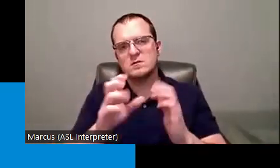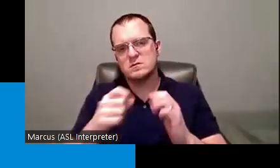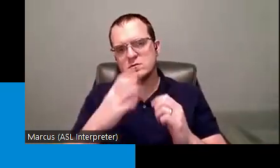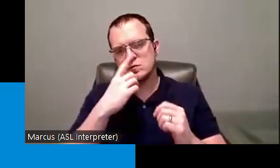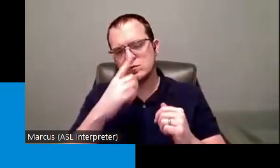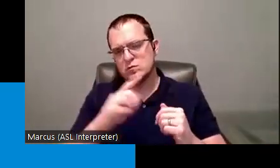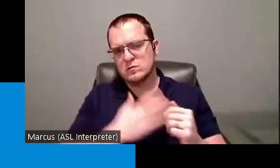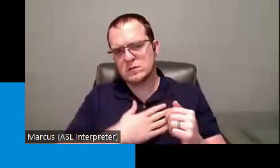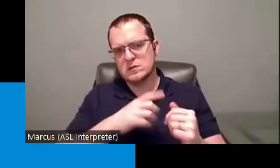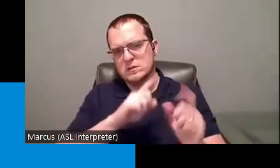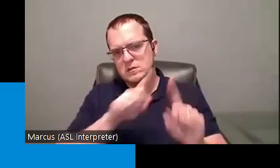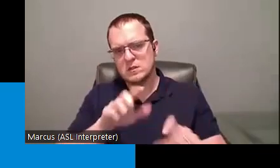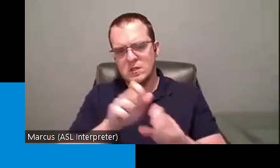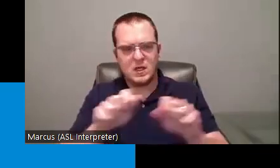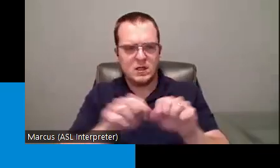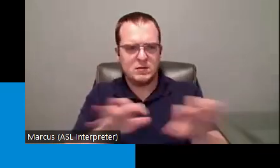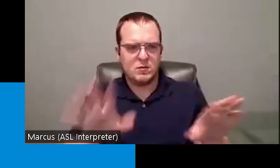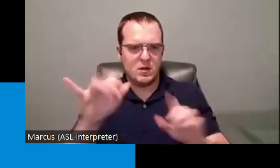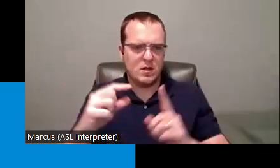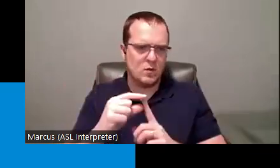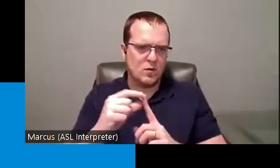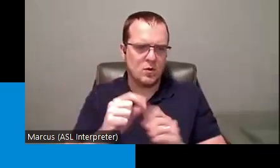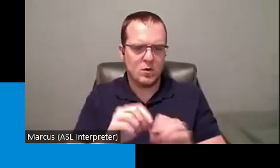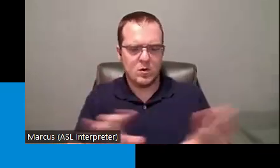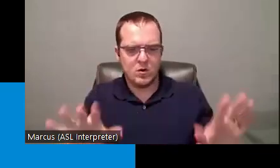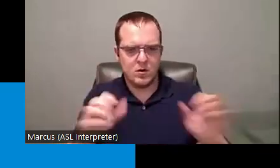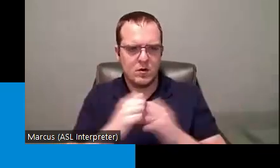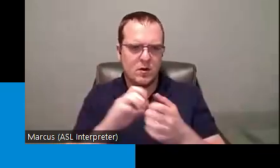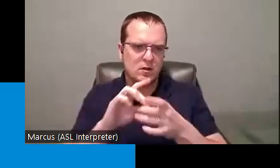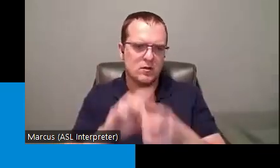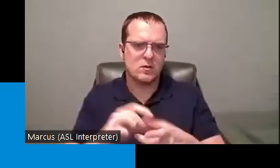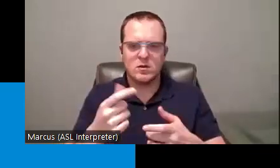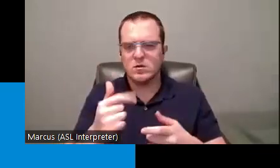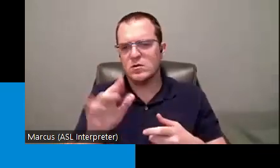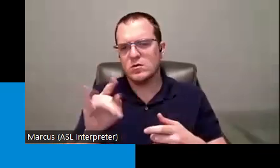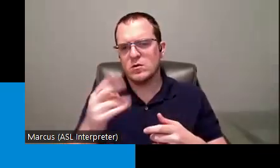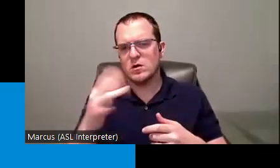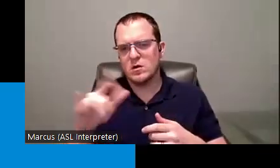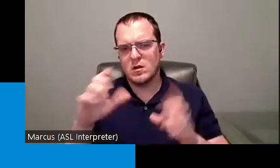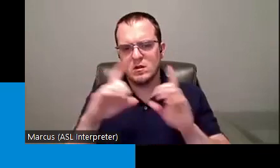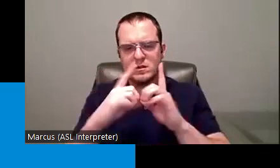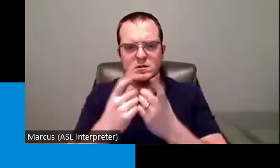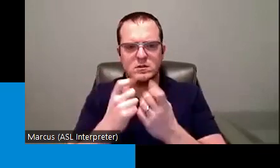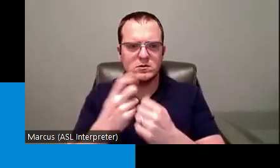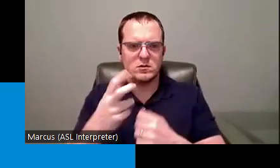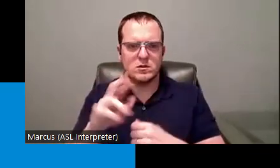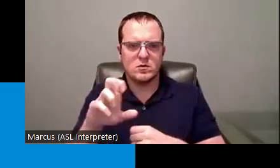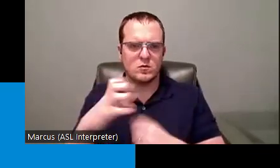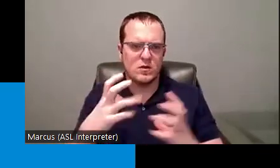as well as spread the word. As it relates to the Greater Hill District Neighborhood Reinvestment